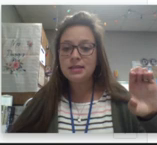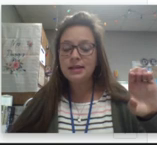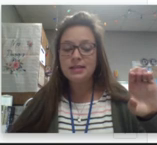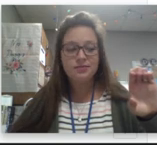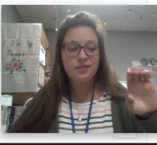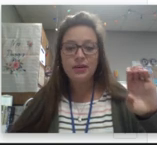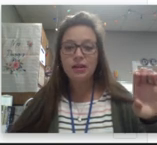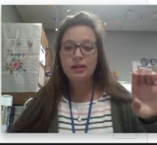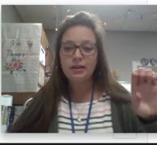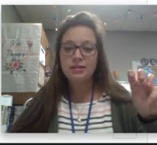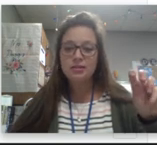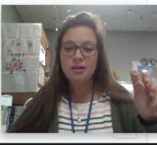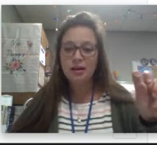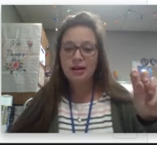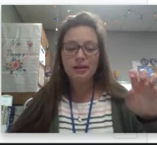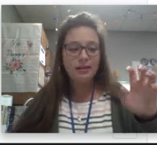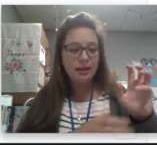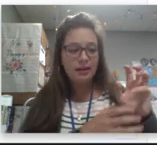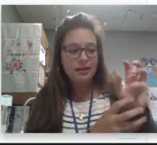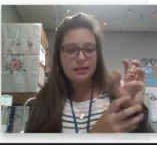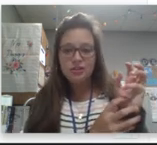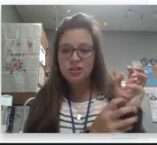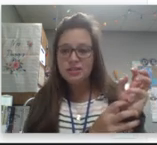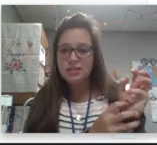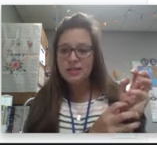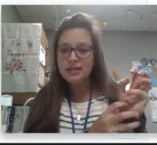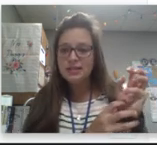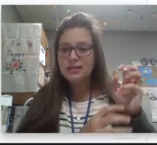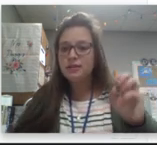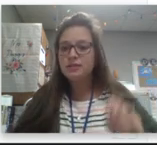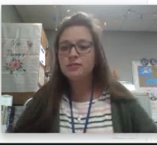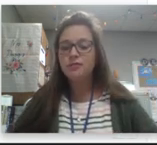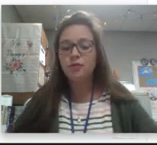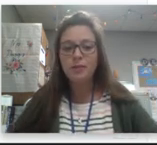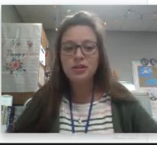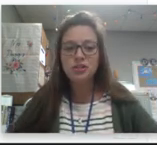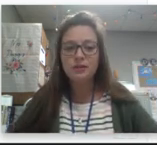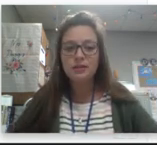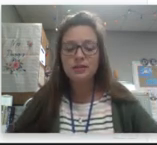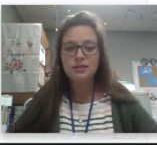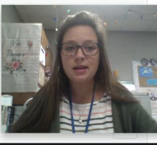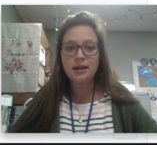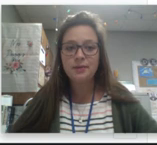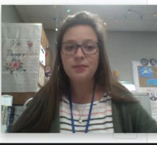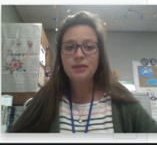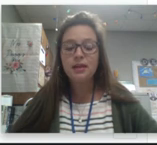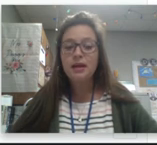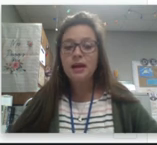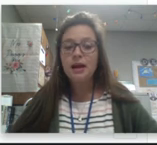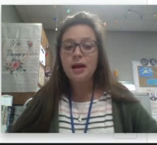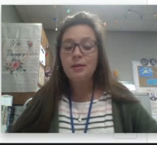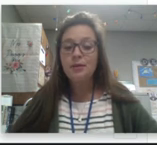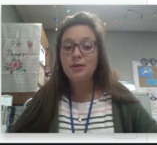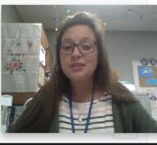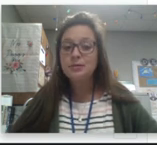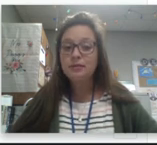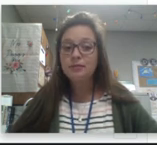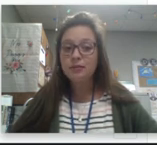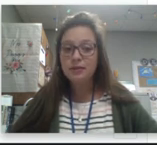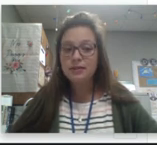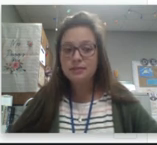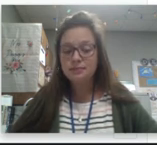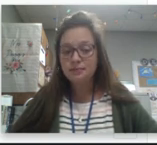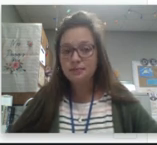B, C, it's very clear. It's not kind of like just this lazy formation of the sign. I want it